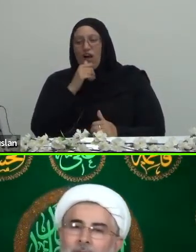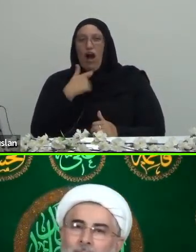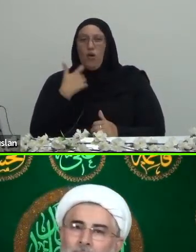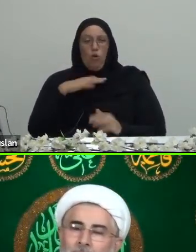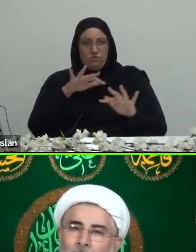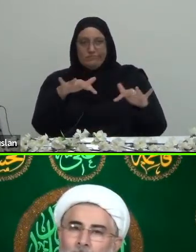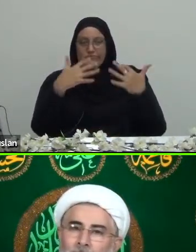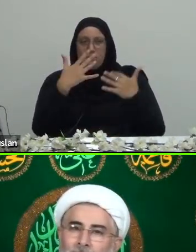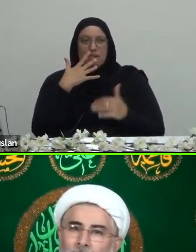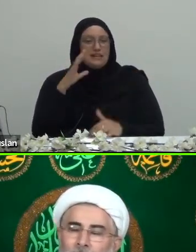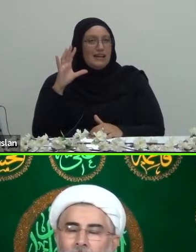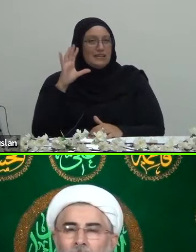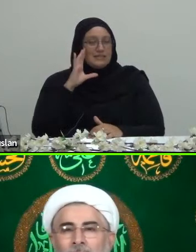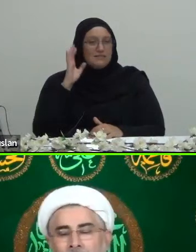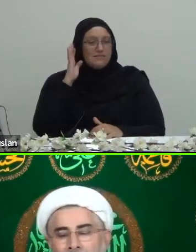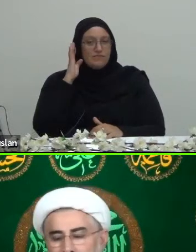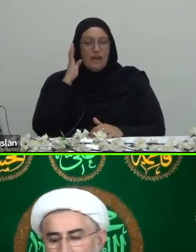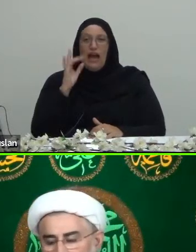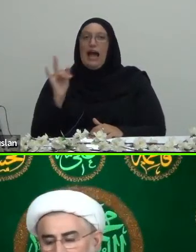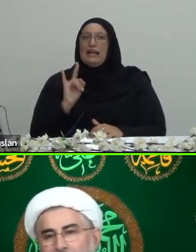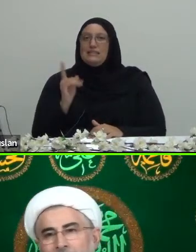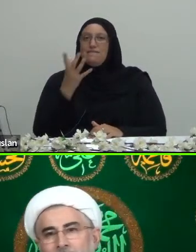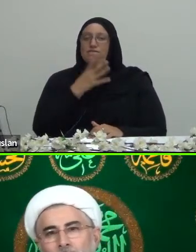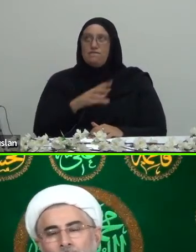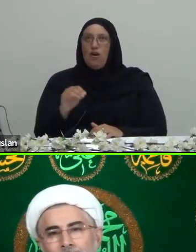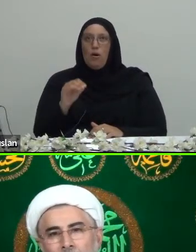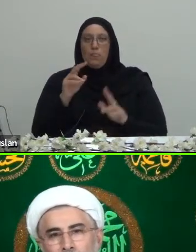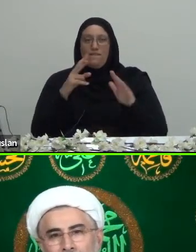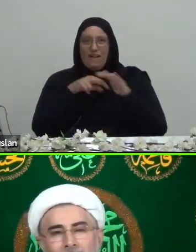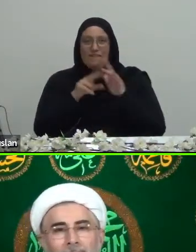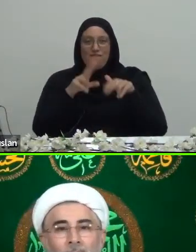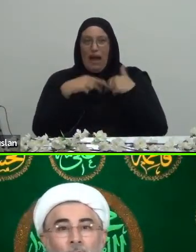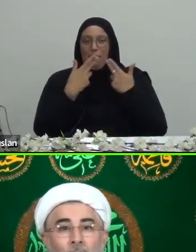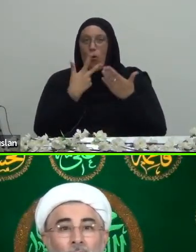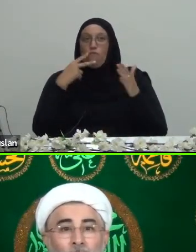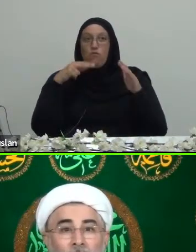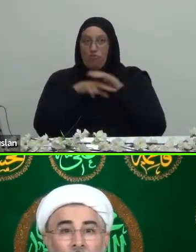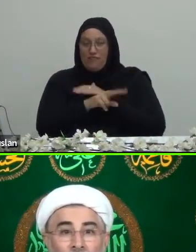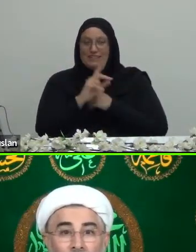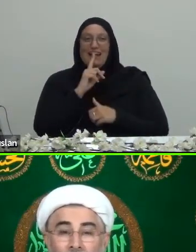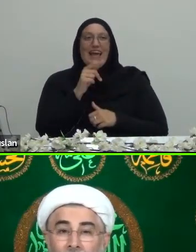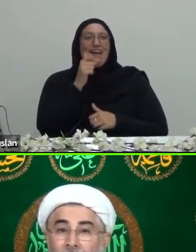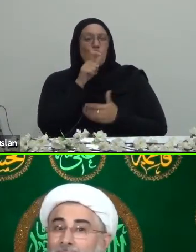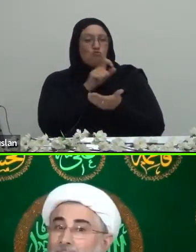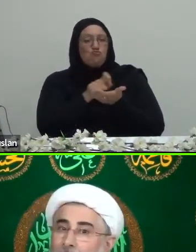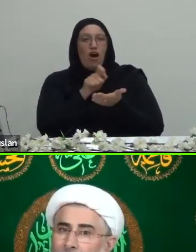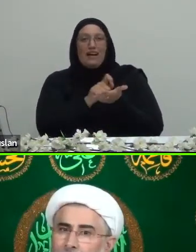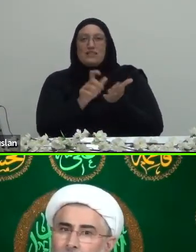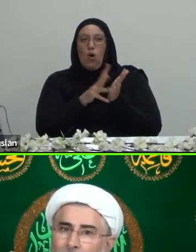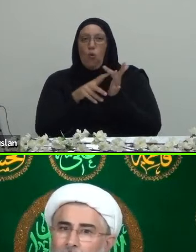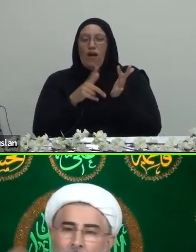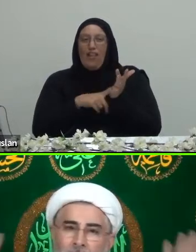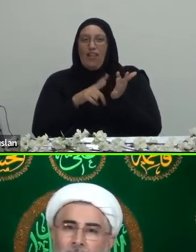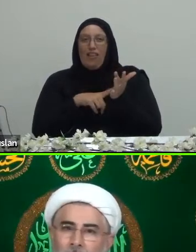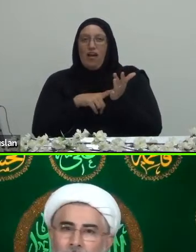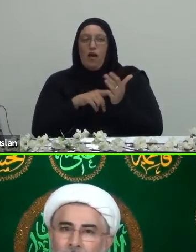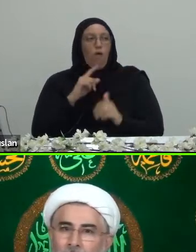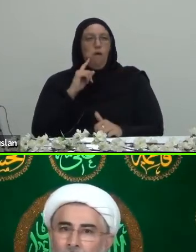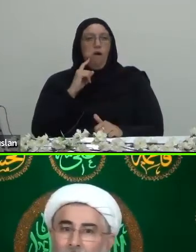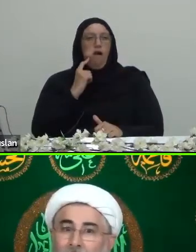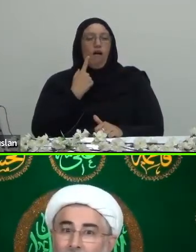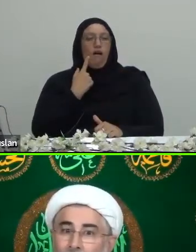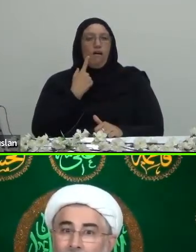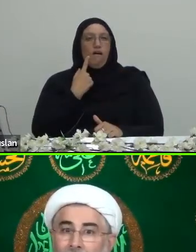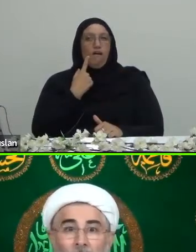Hadith from the Imams of Ahlul Bayt alayhimus salam. They say that if you write a will and you are not being fair deliberately, sometimes